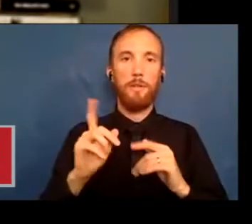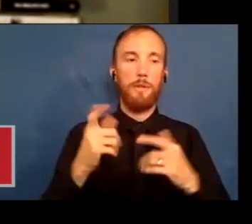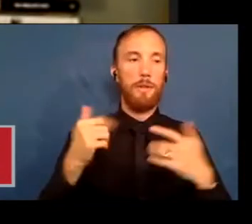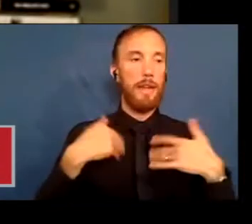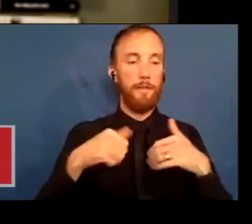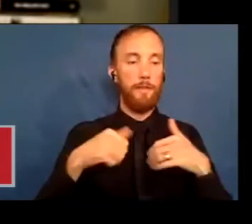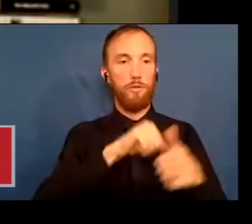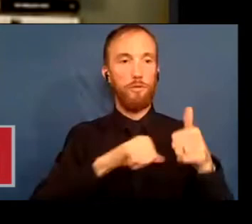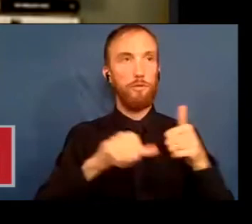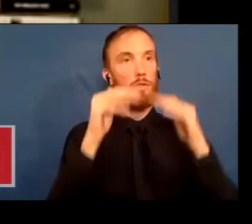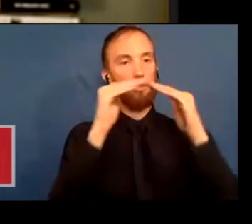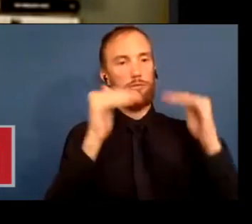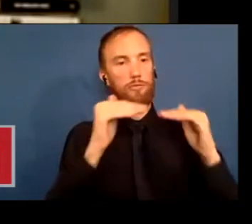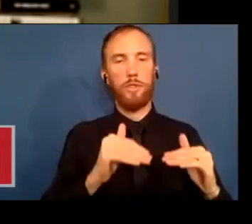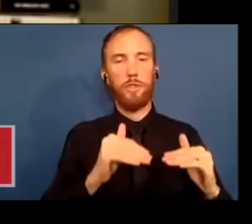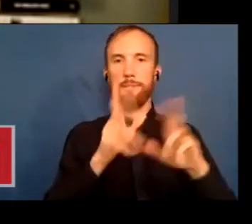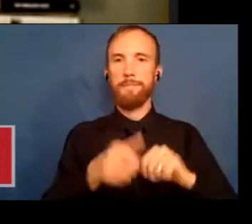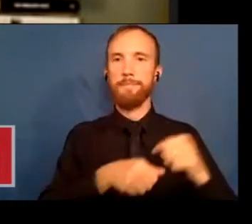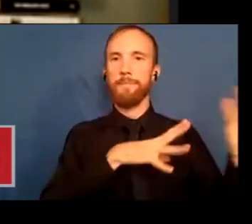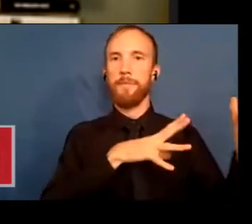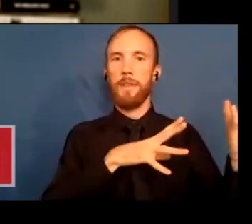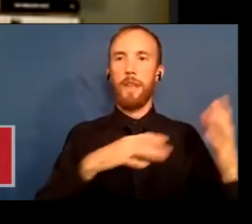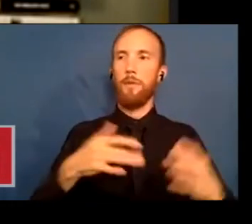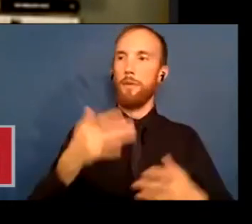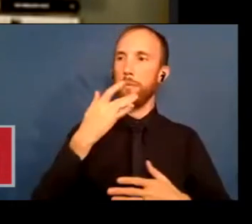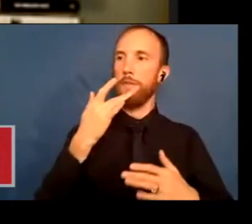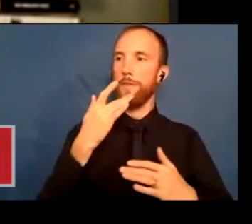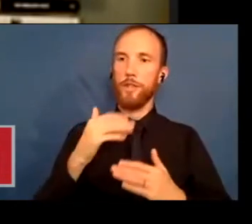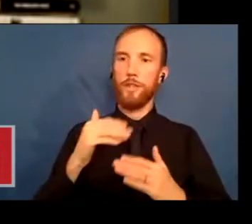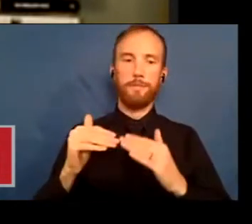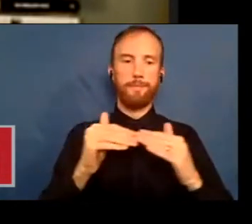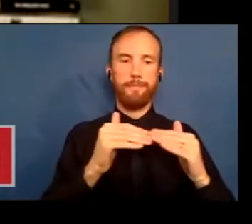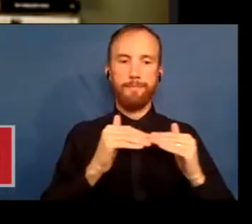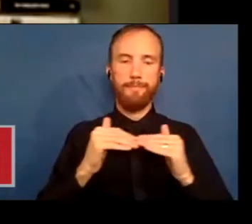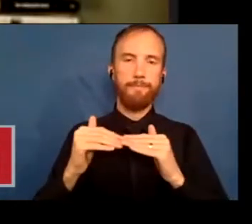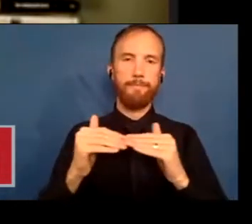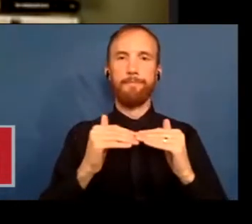enjoy mutual dignity. Onward then.